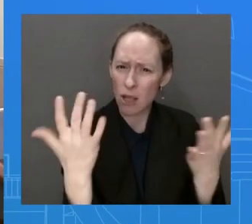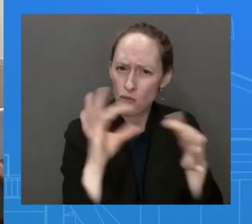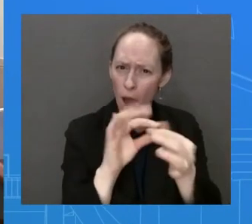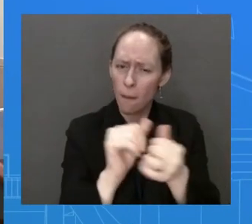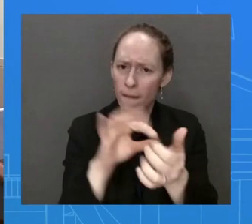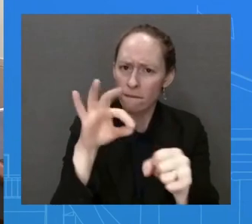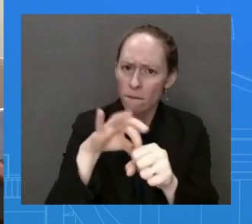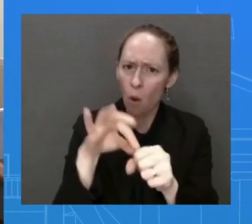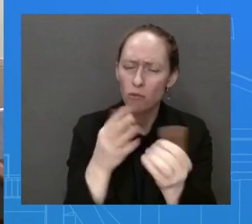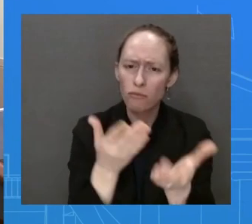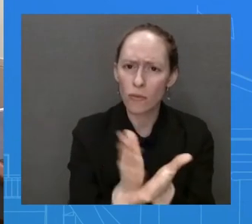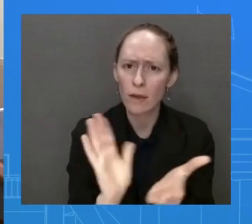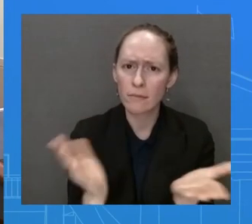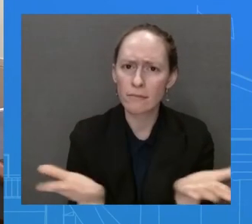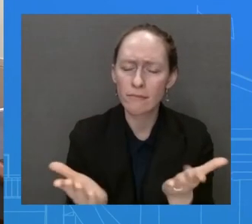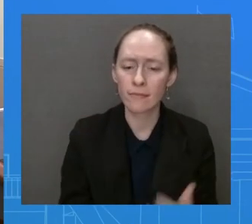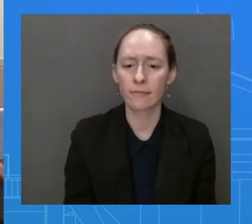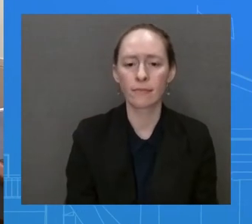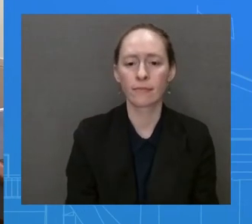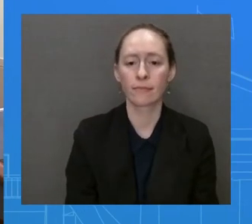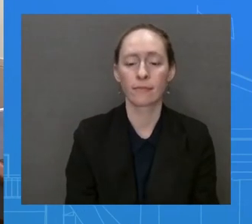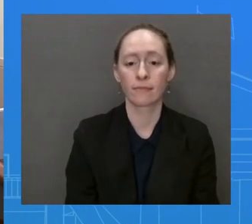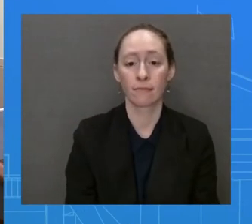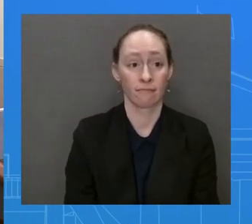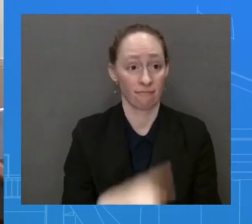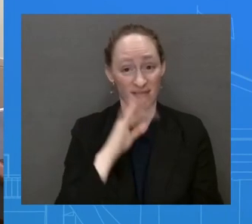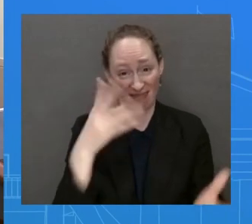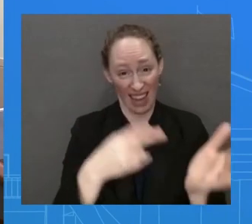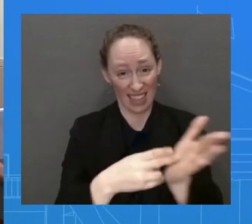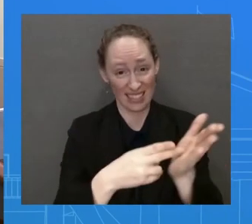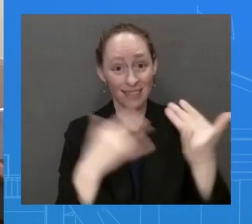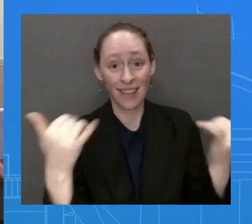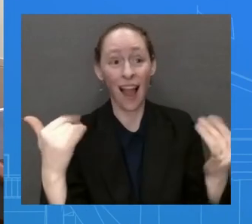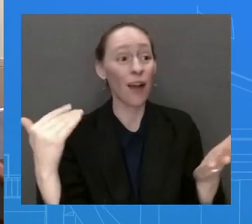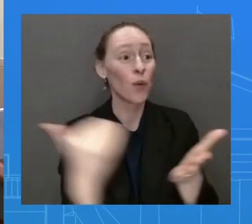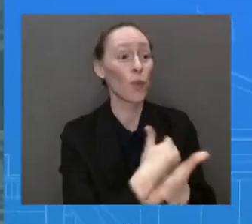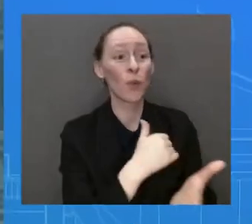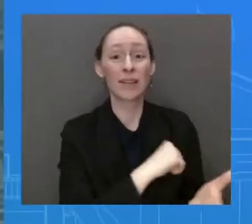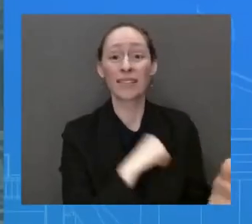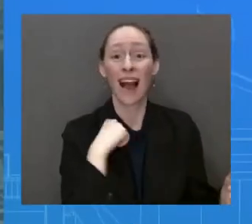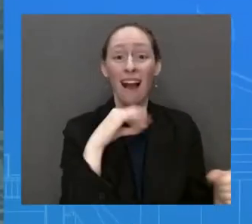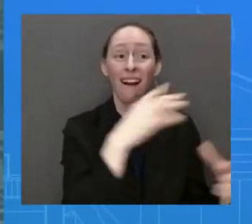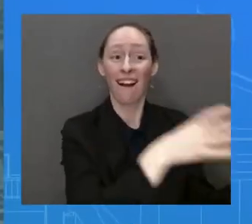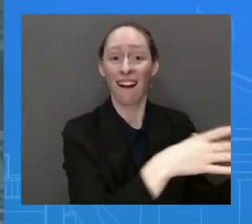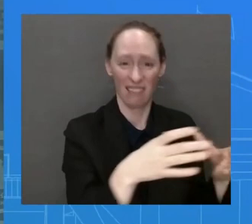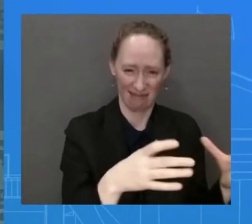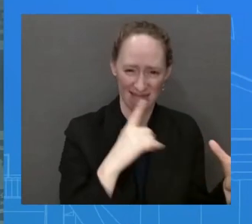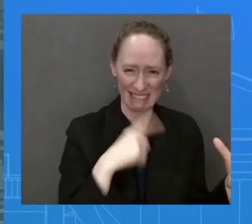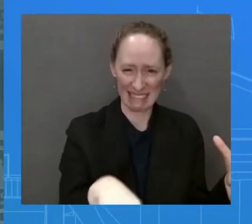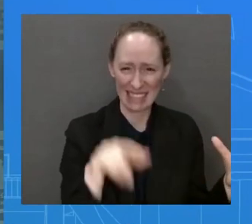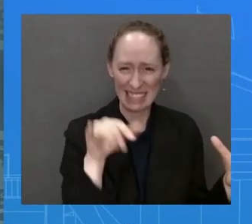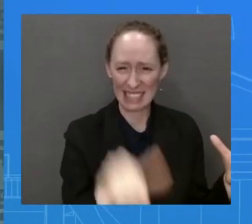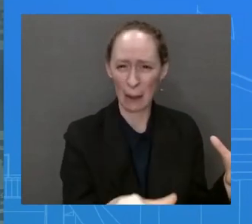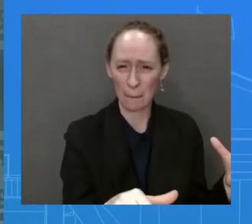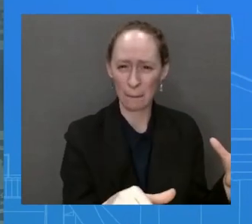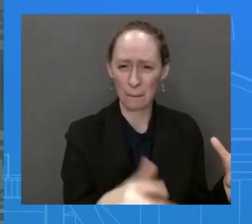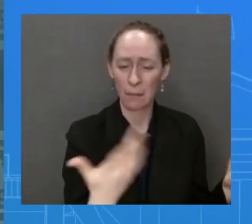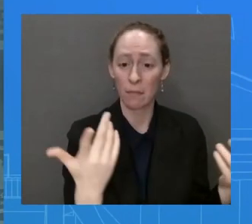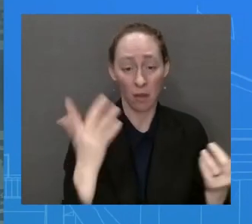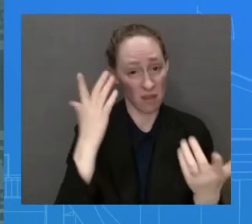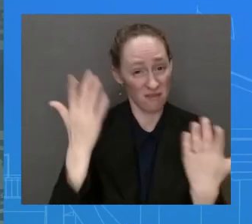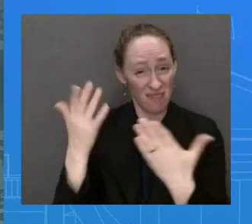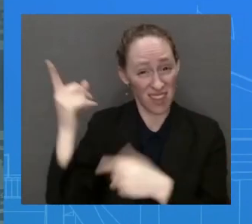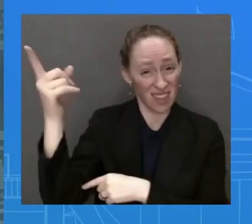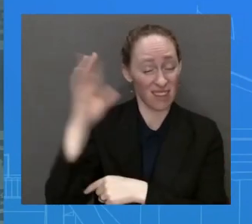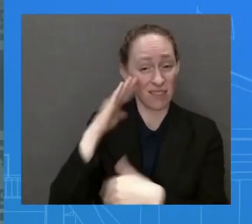last year, is he considering any additional executive action on this issue? Well, the president has been very clear that we need Congress